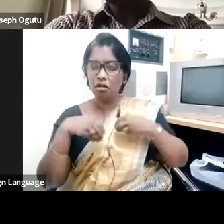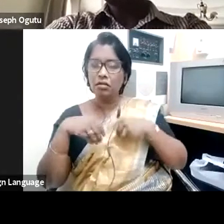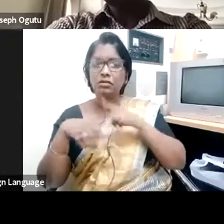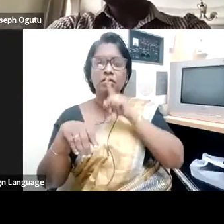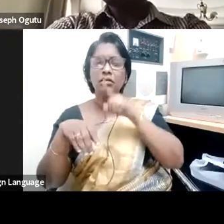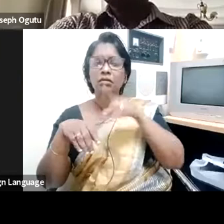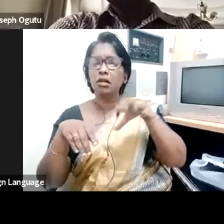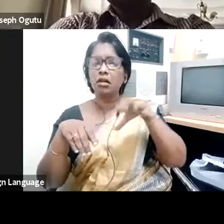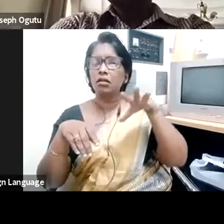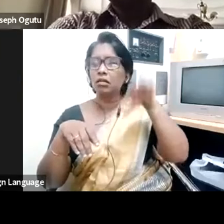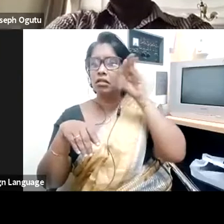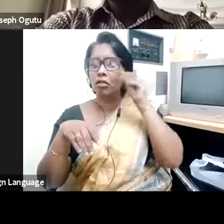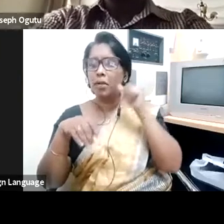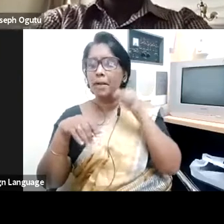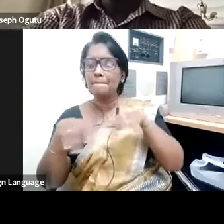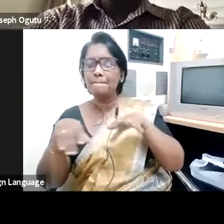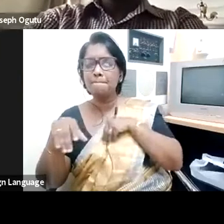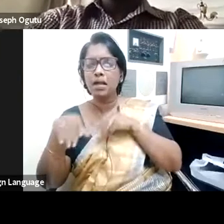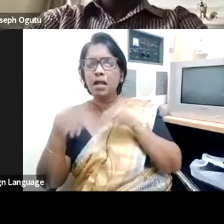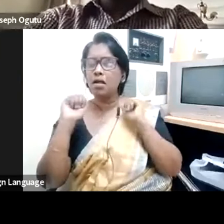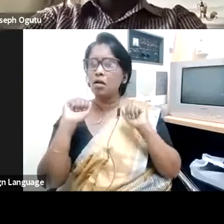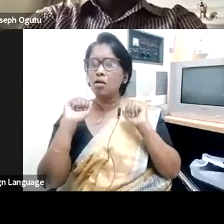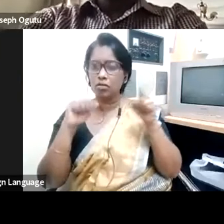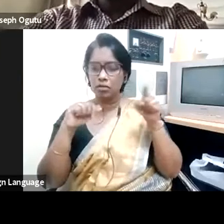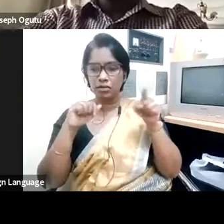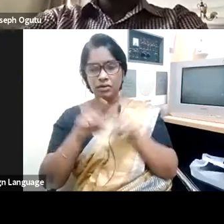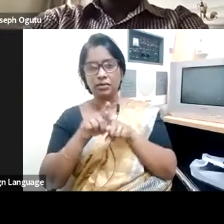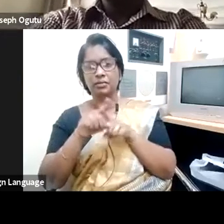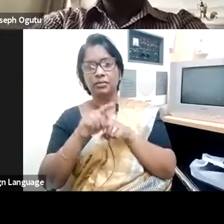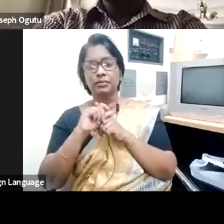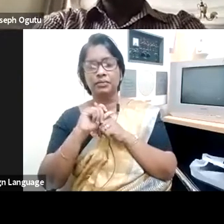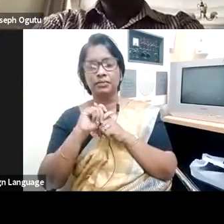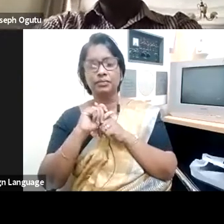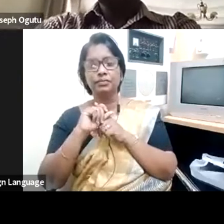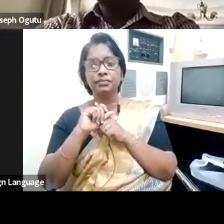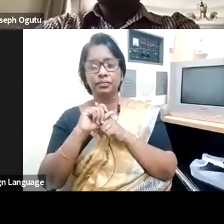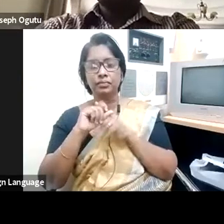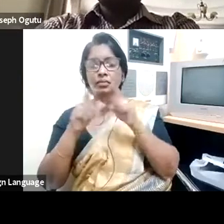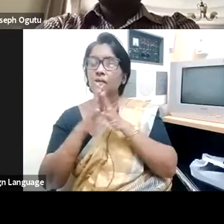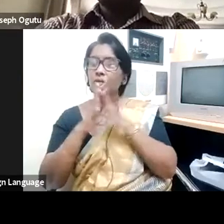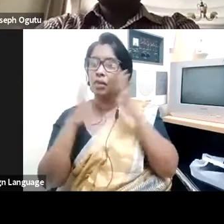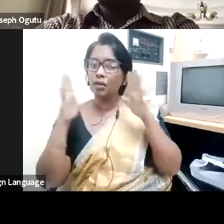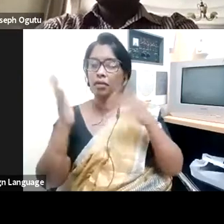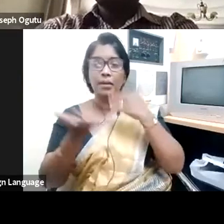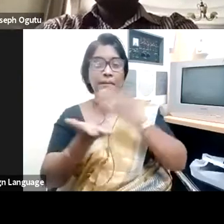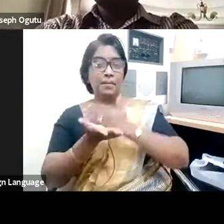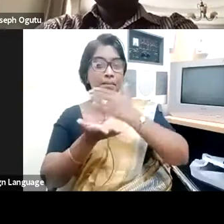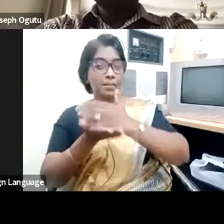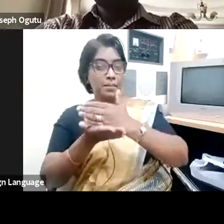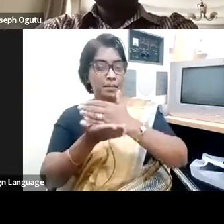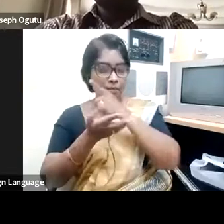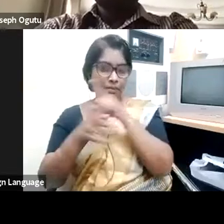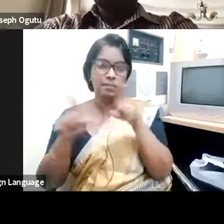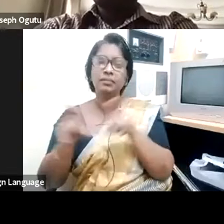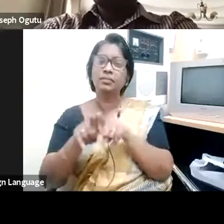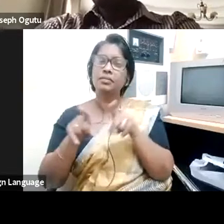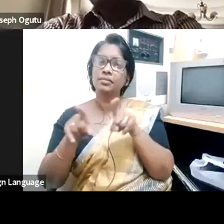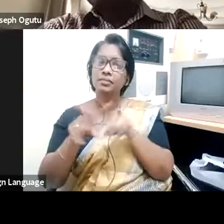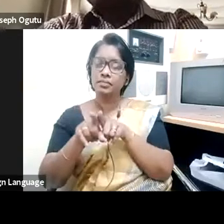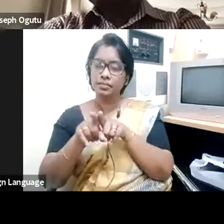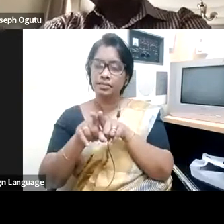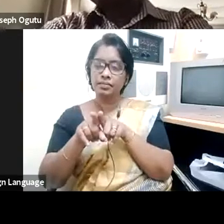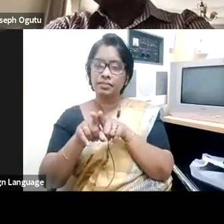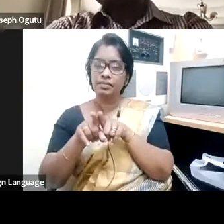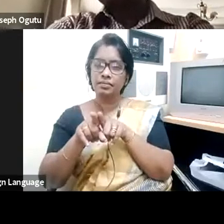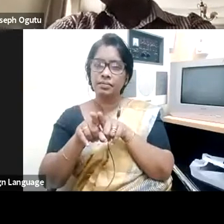you face as I think our biggest obstacle is the fear of failure when we work in innovation, and that happens